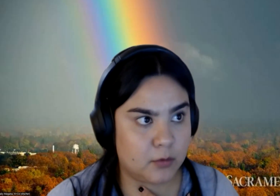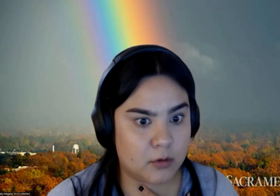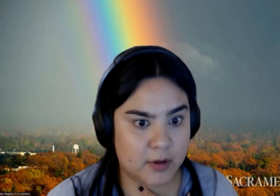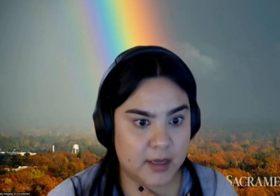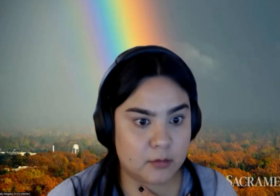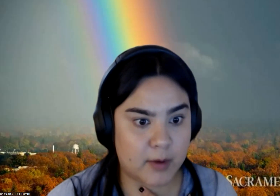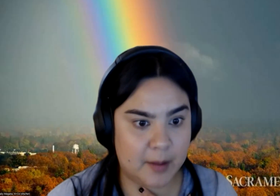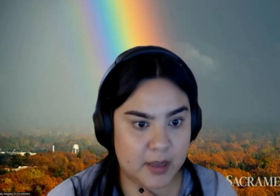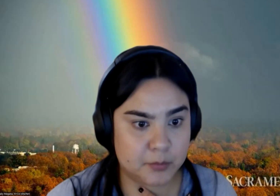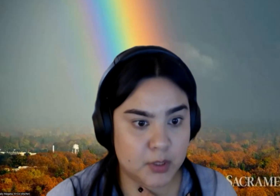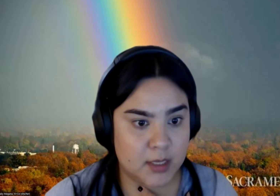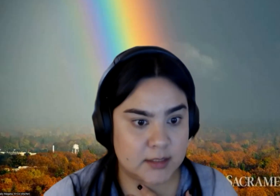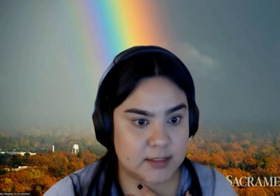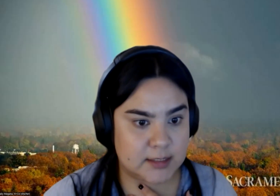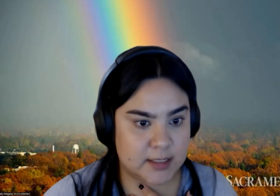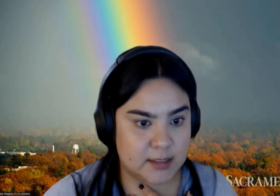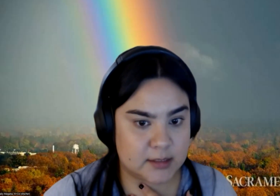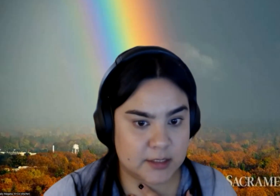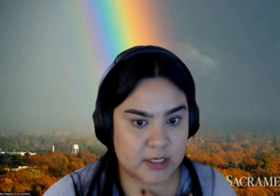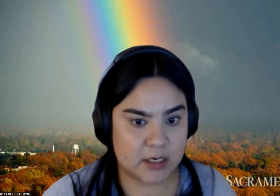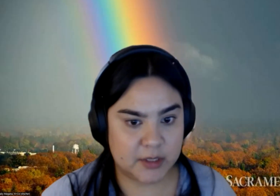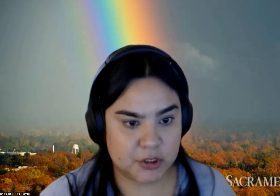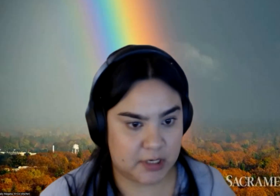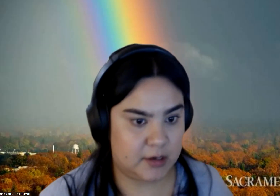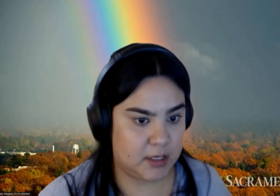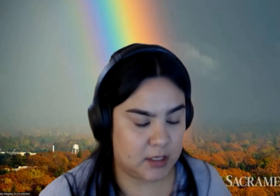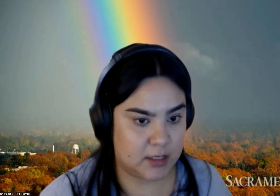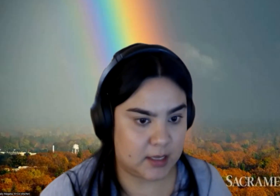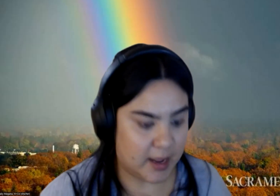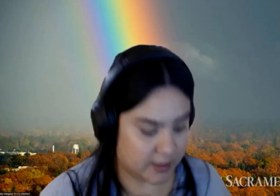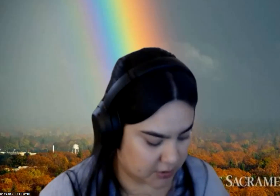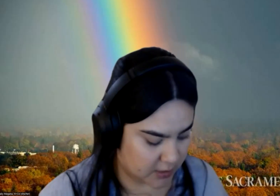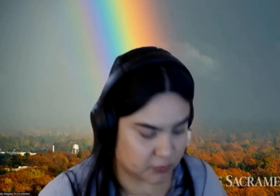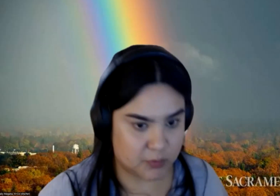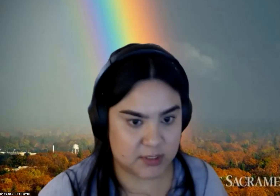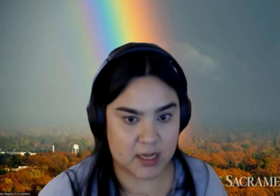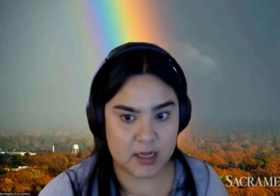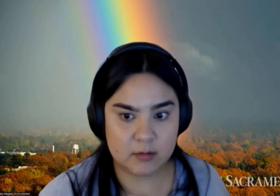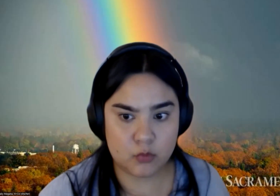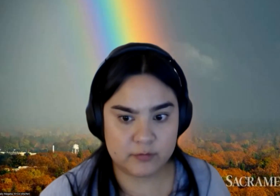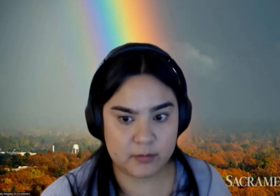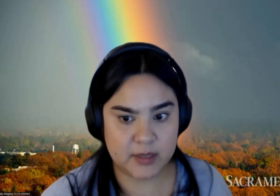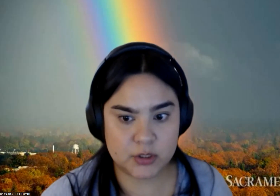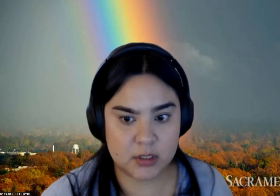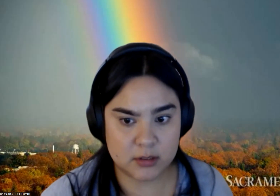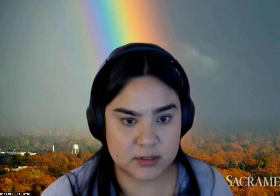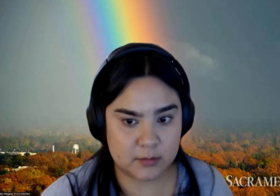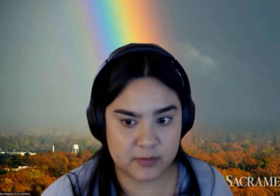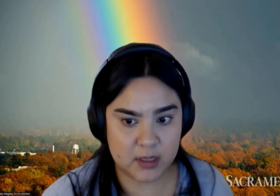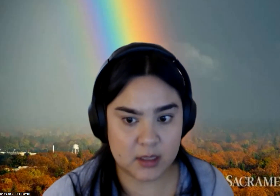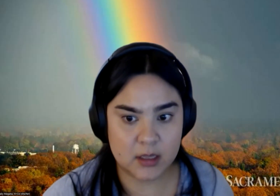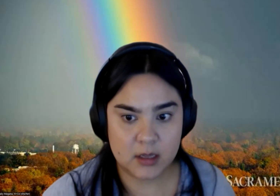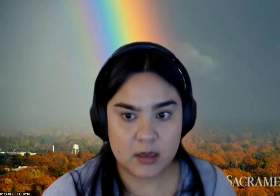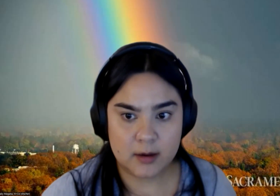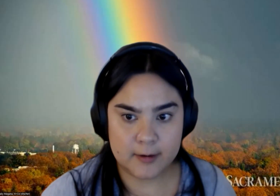and we will go ahead and wrap up today's agenda by just sharing the action items from today and more information on some